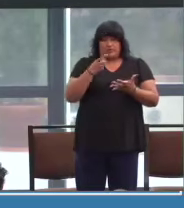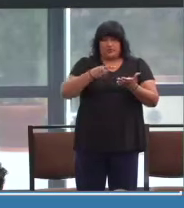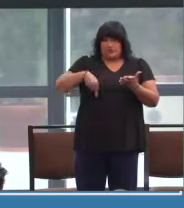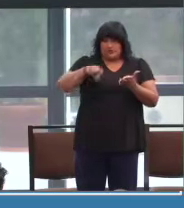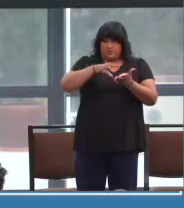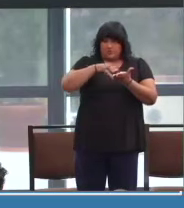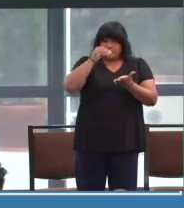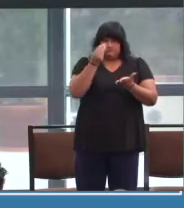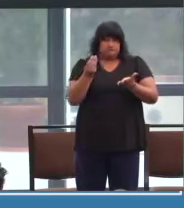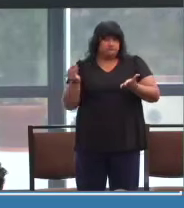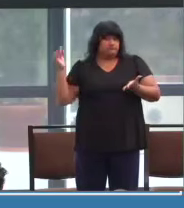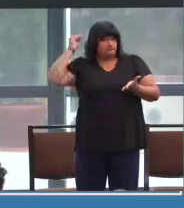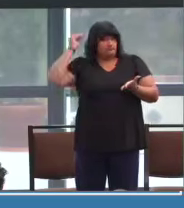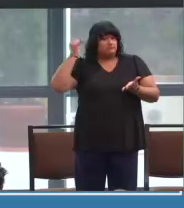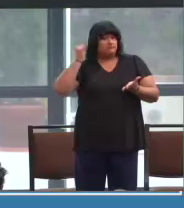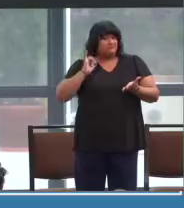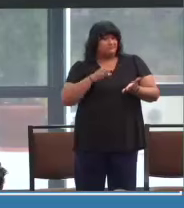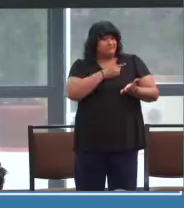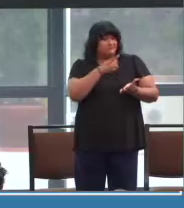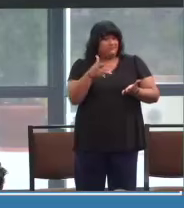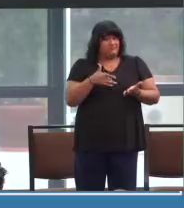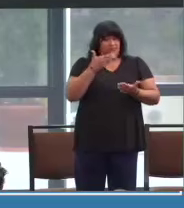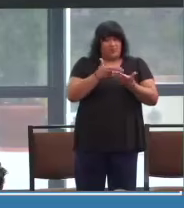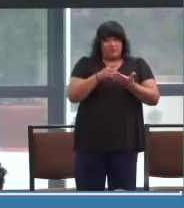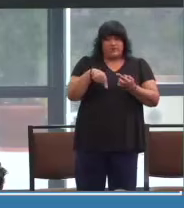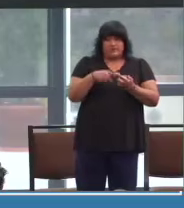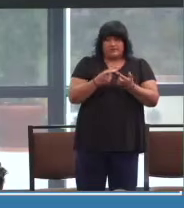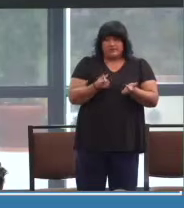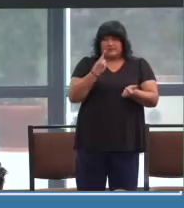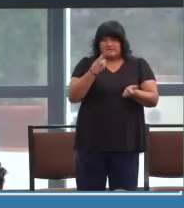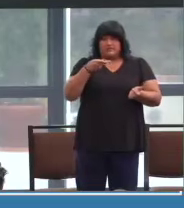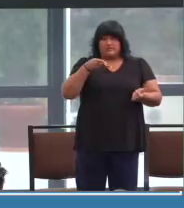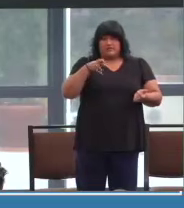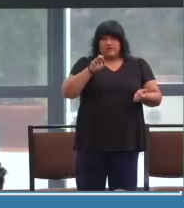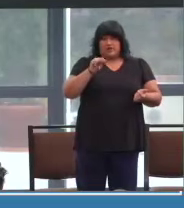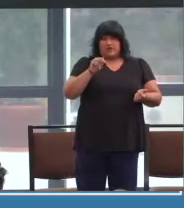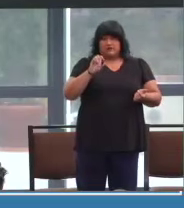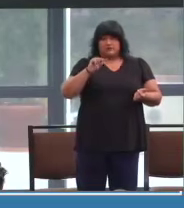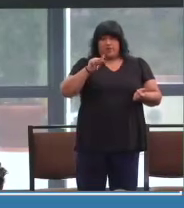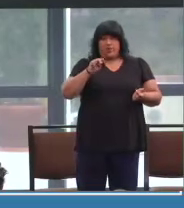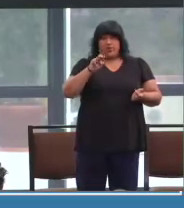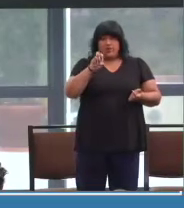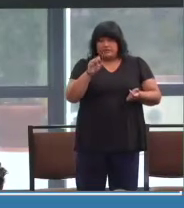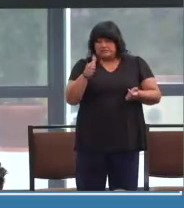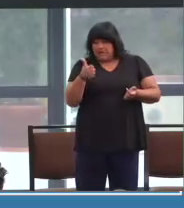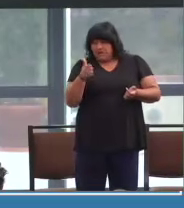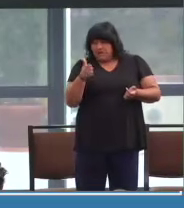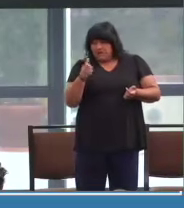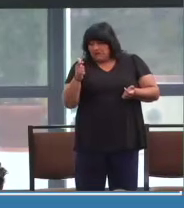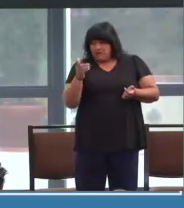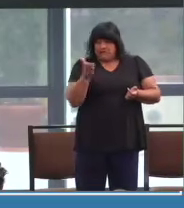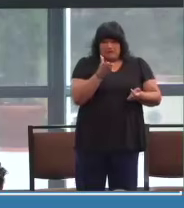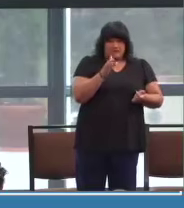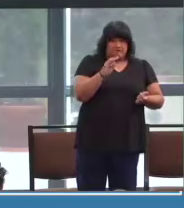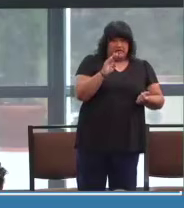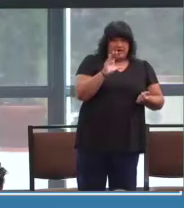take away from this is that if you're feeling well, but you're on prednisone, 10 milligrams or anywhere above 5,